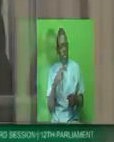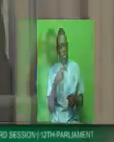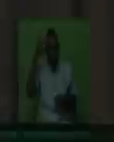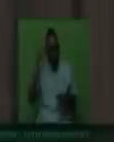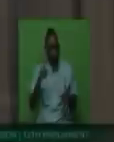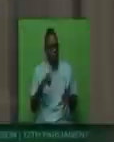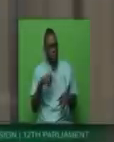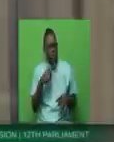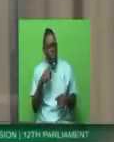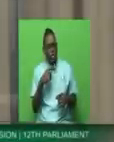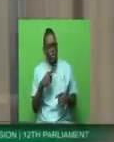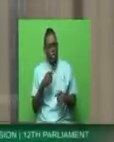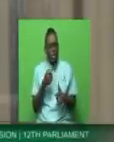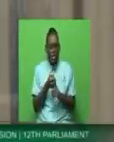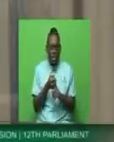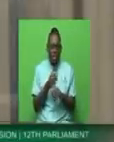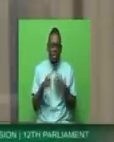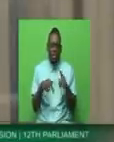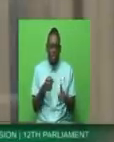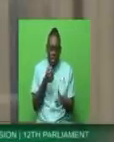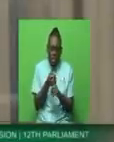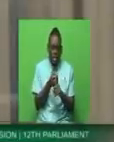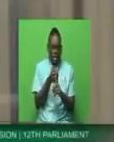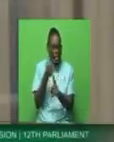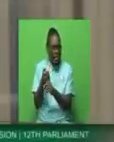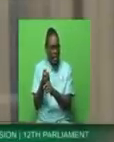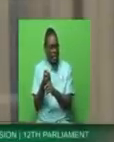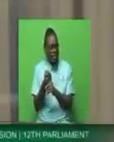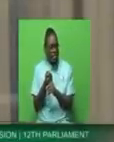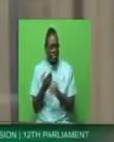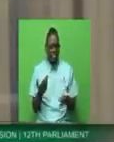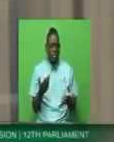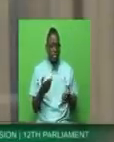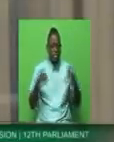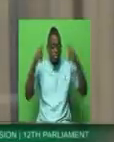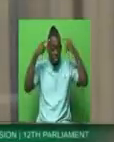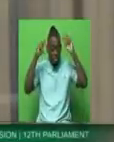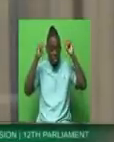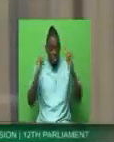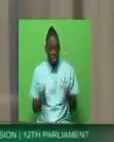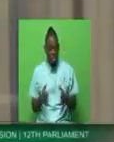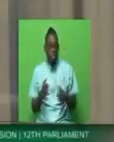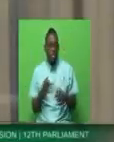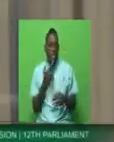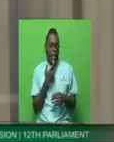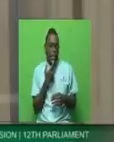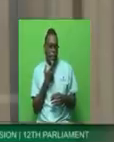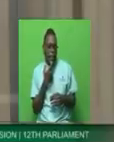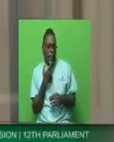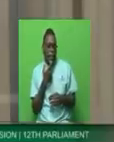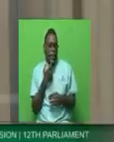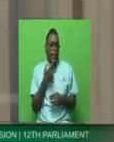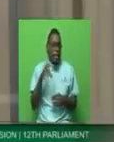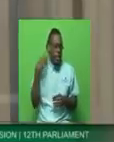reality. Madam Speaker, the minister also suggested, having listened to the honorable leader of the